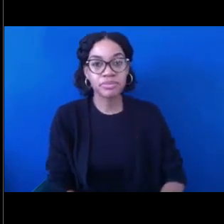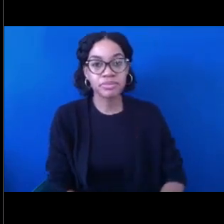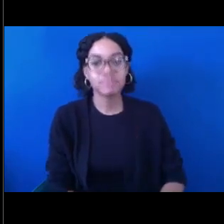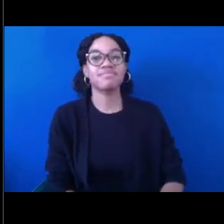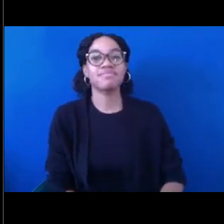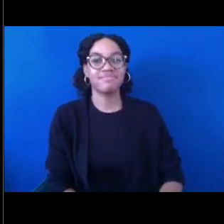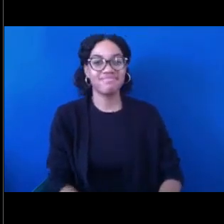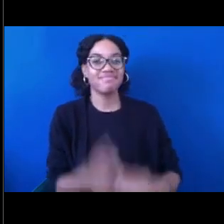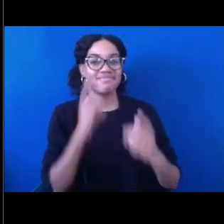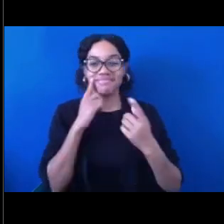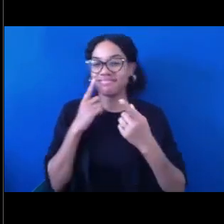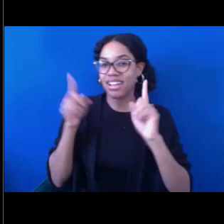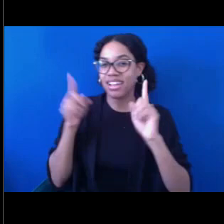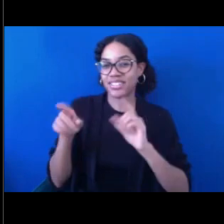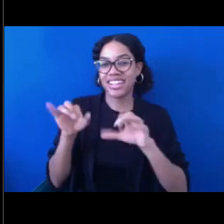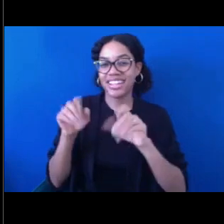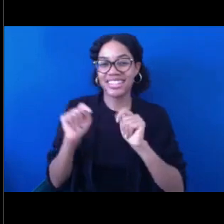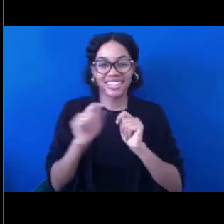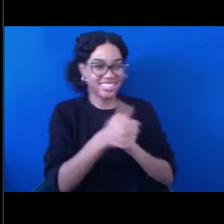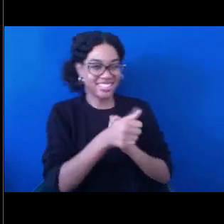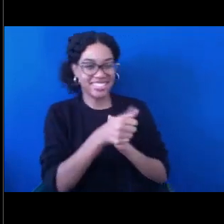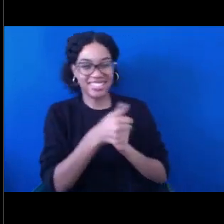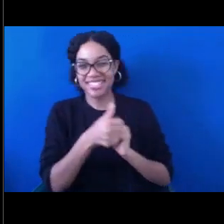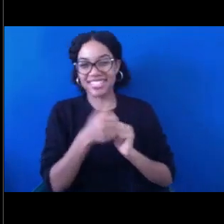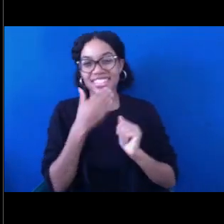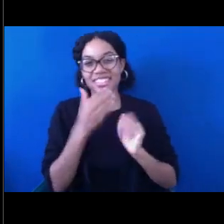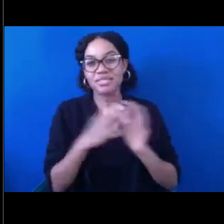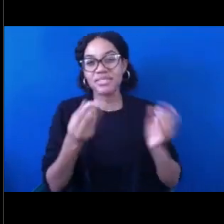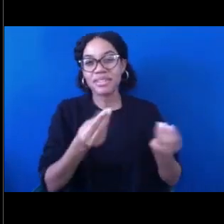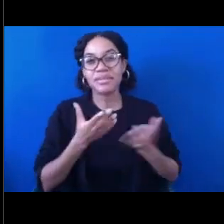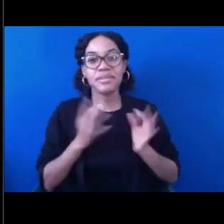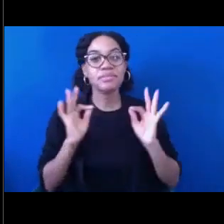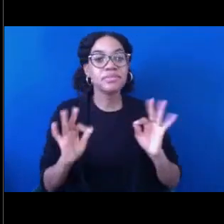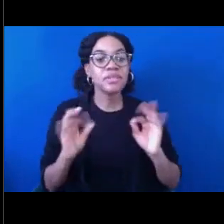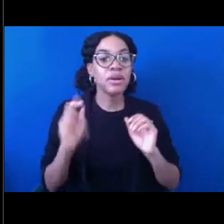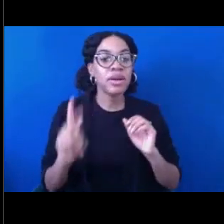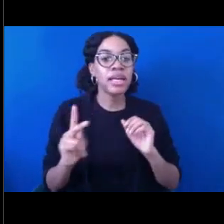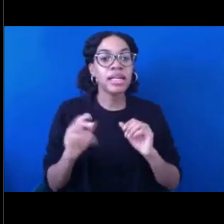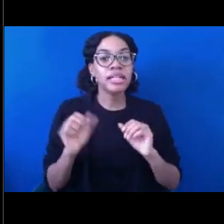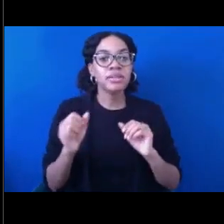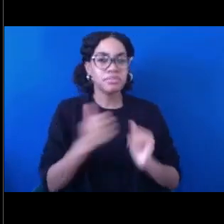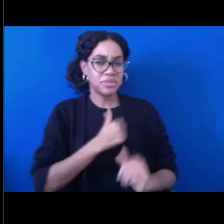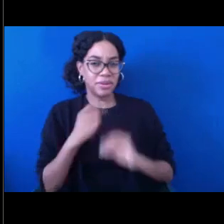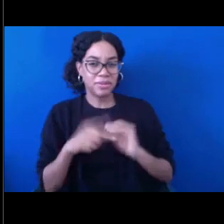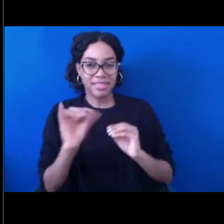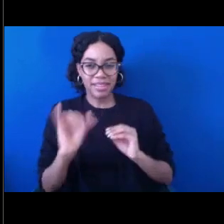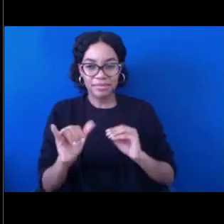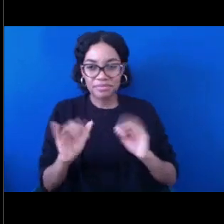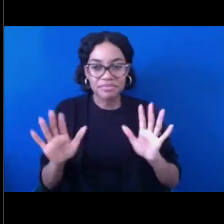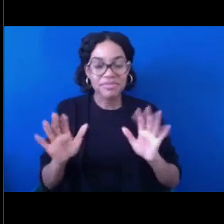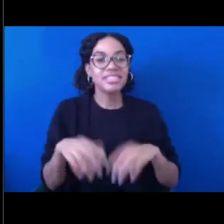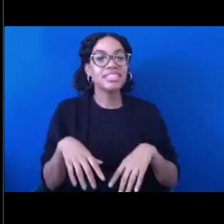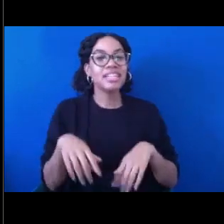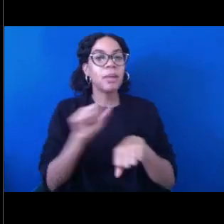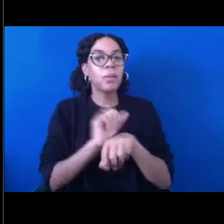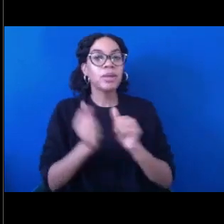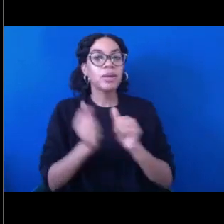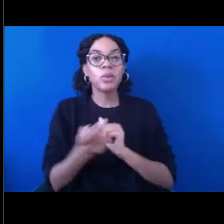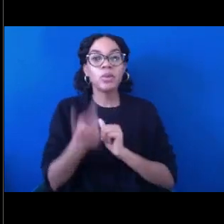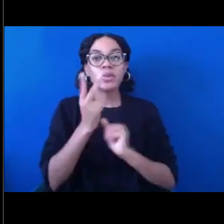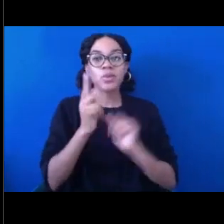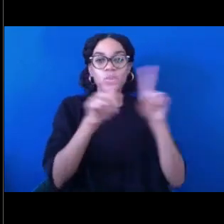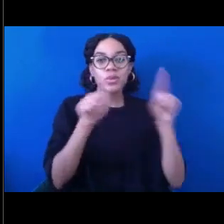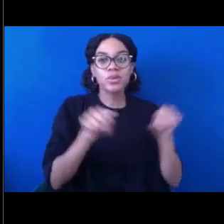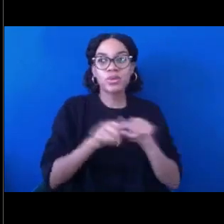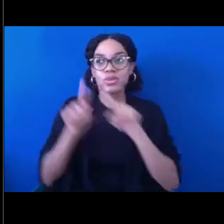There you go, you got it. Excellent, good. Thank you very much, Steve. All right, sorry about that, folks. I'm working with two screens here.